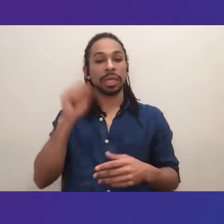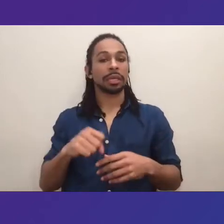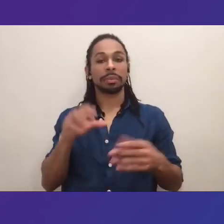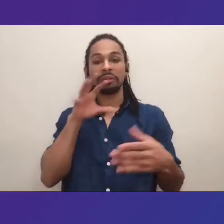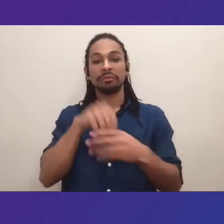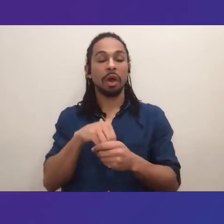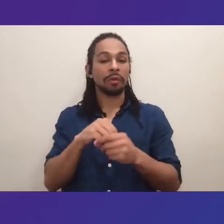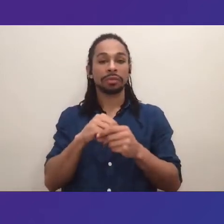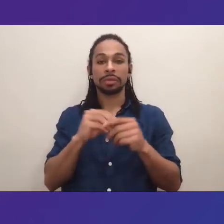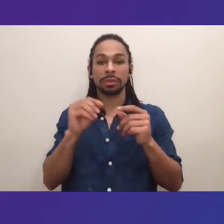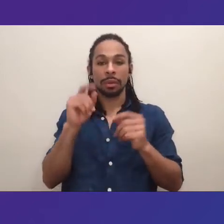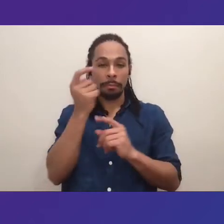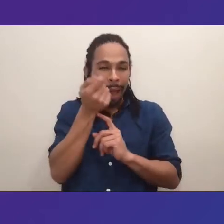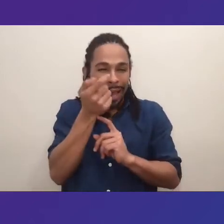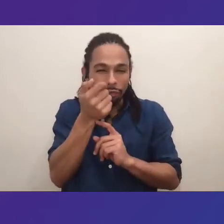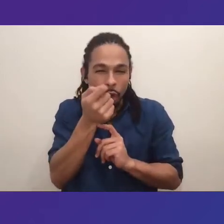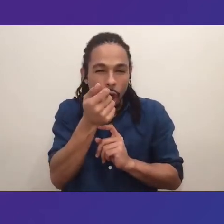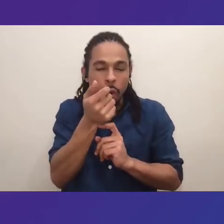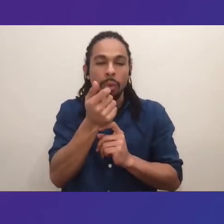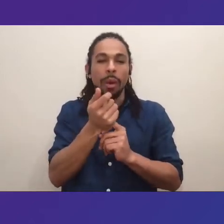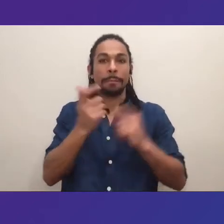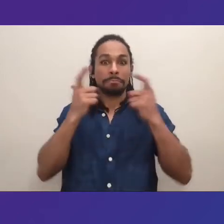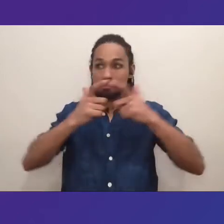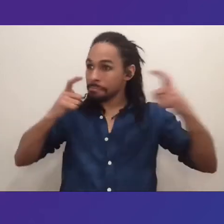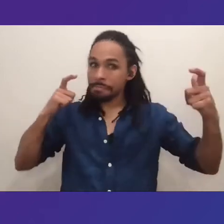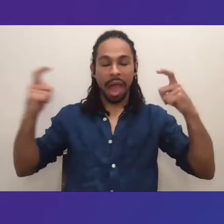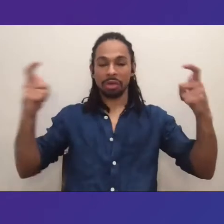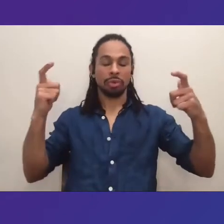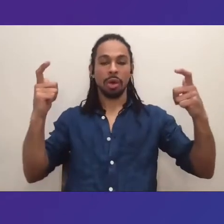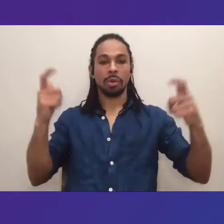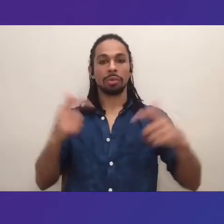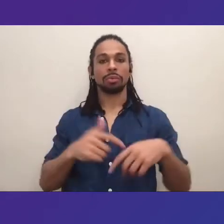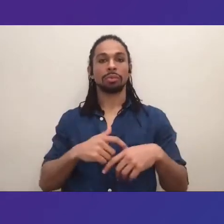levels, interpersonally, in direct action,